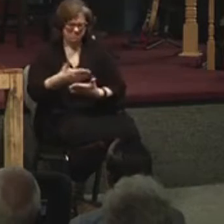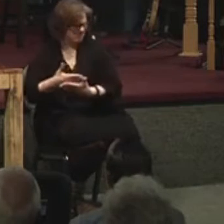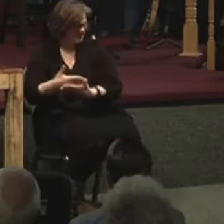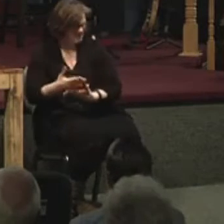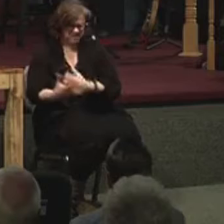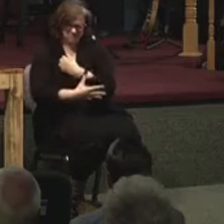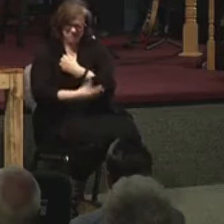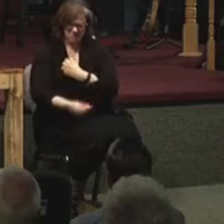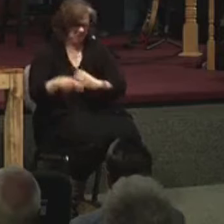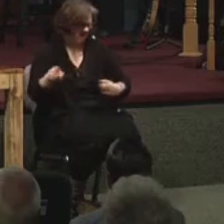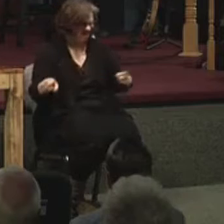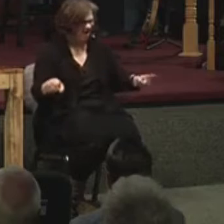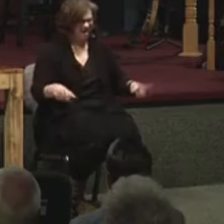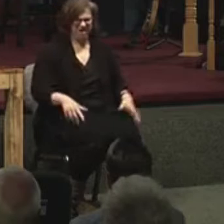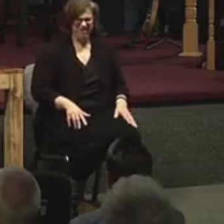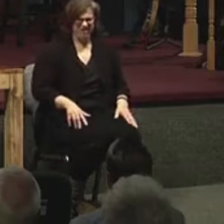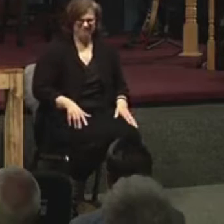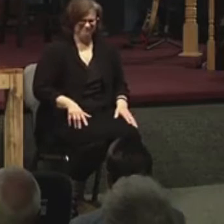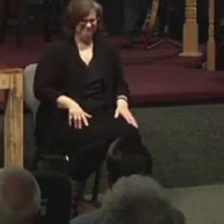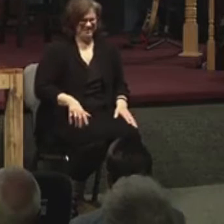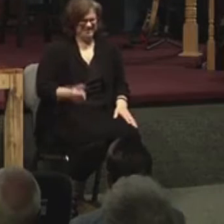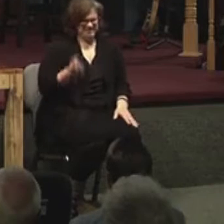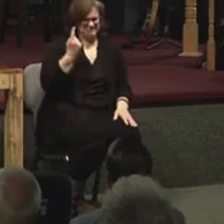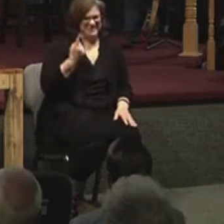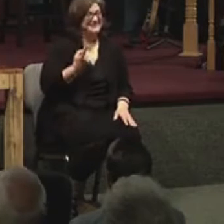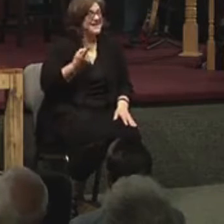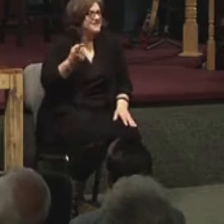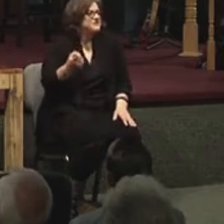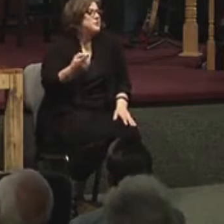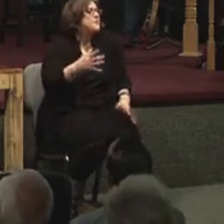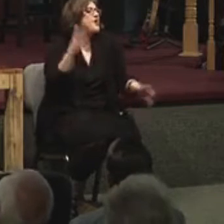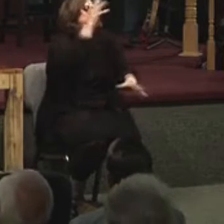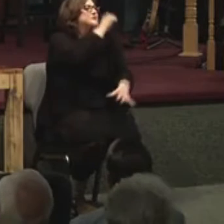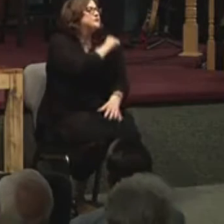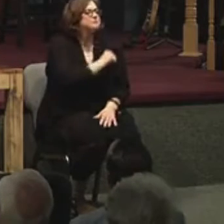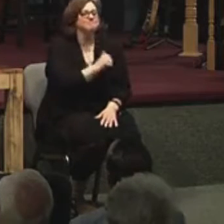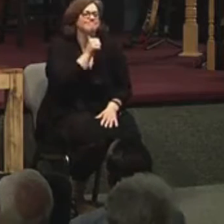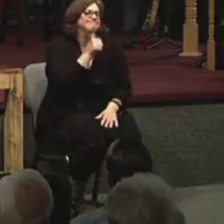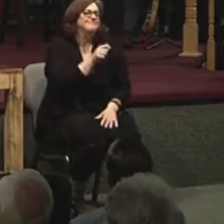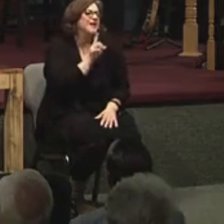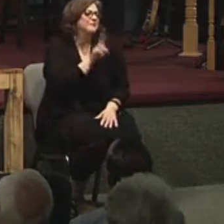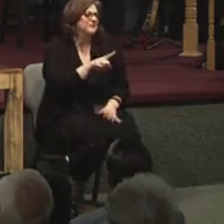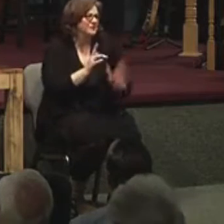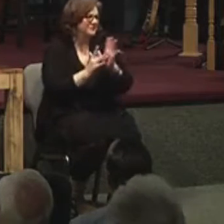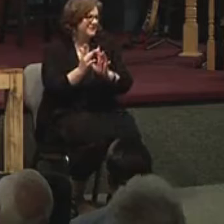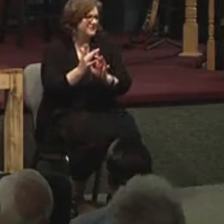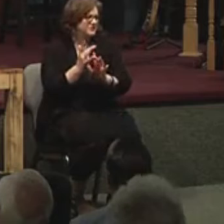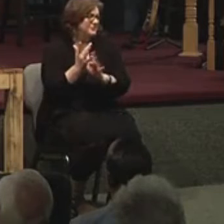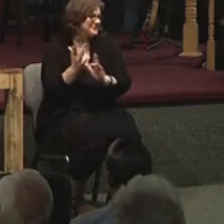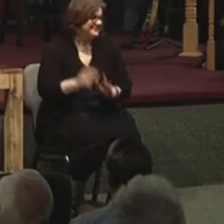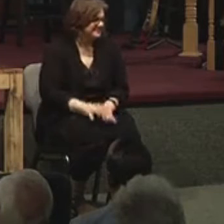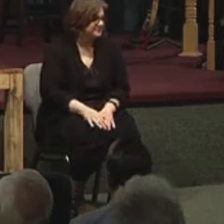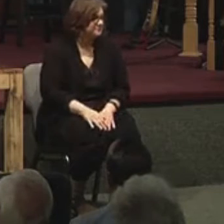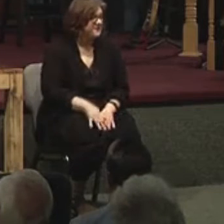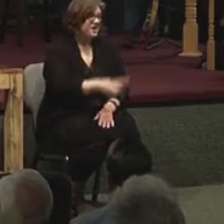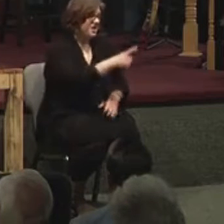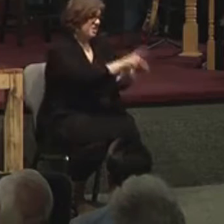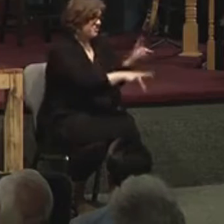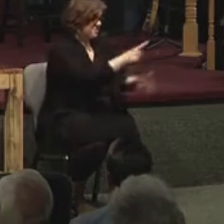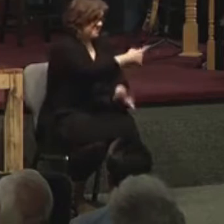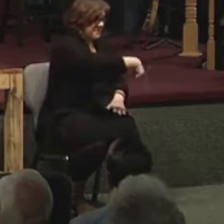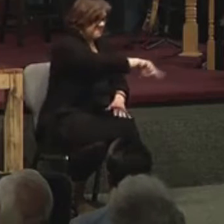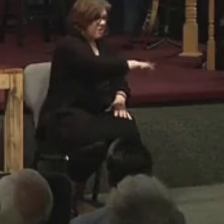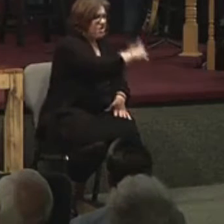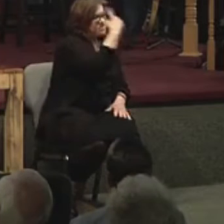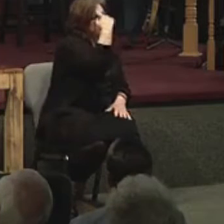the one to come and set the people of Israel free from foreign oppression, that he was going to be the one to, in their day, they thought he would deliver them